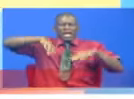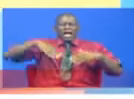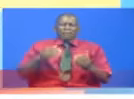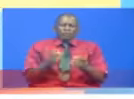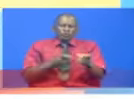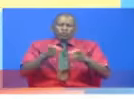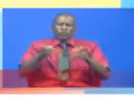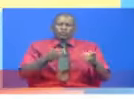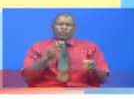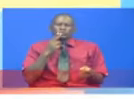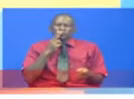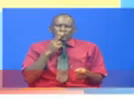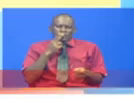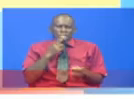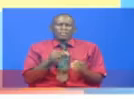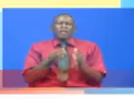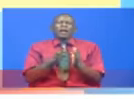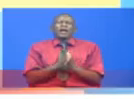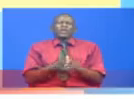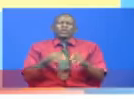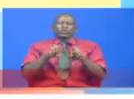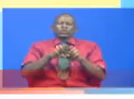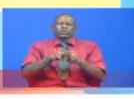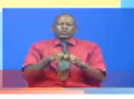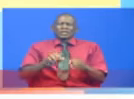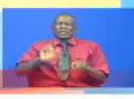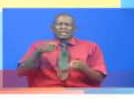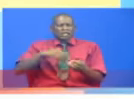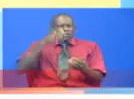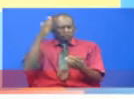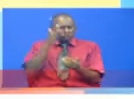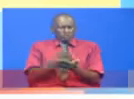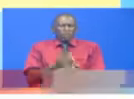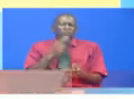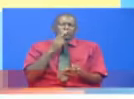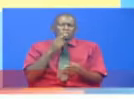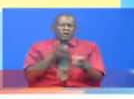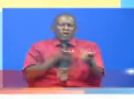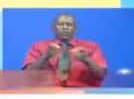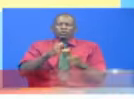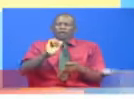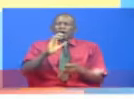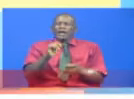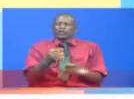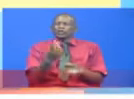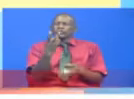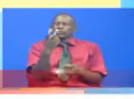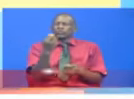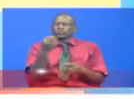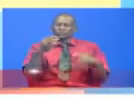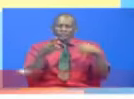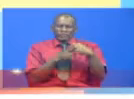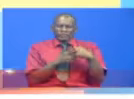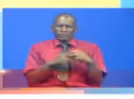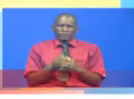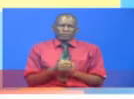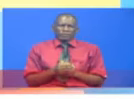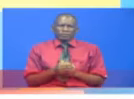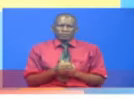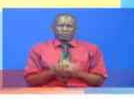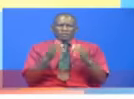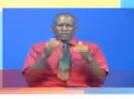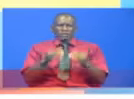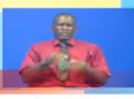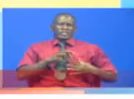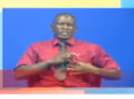Control and further enacted the Tobacco Control Act of 2007. The